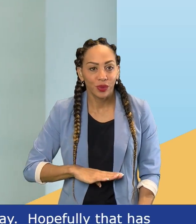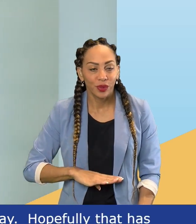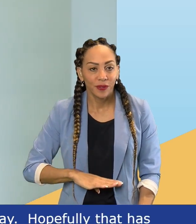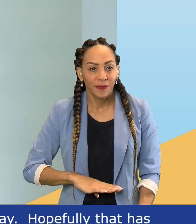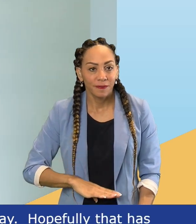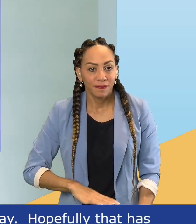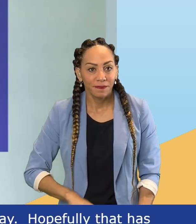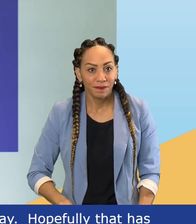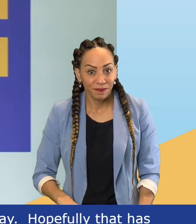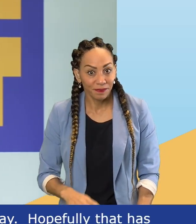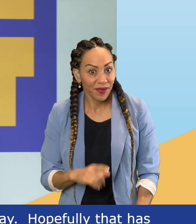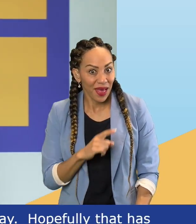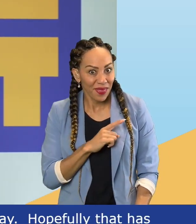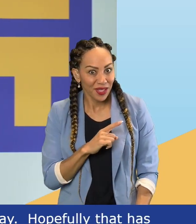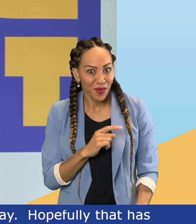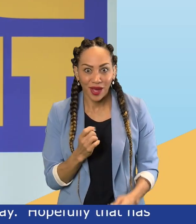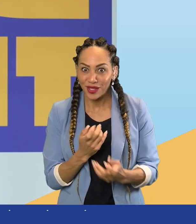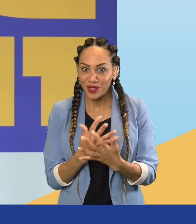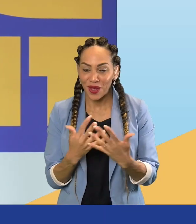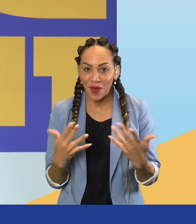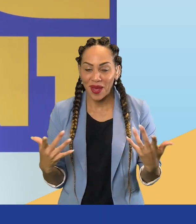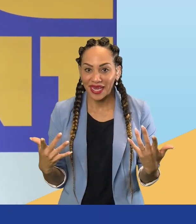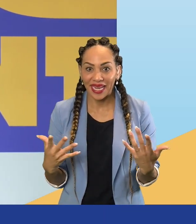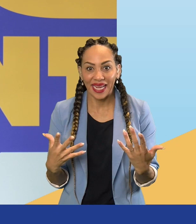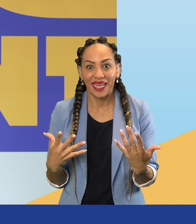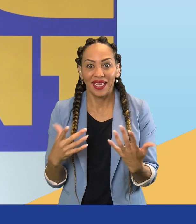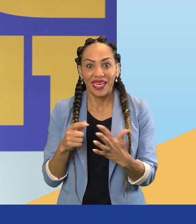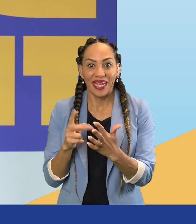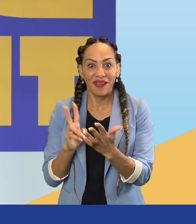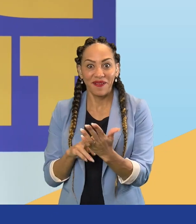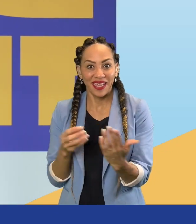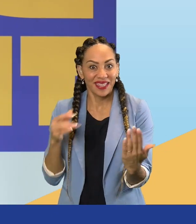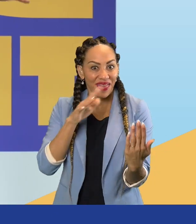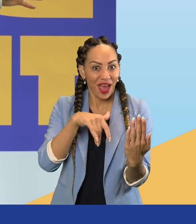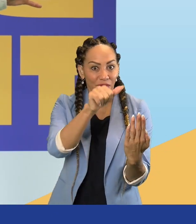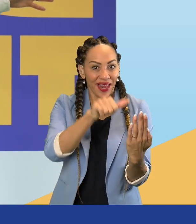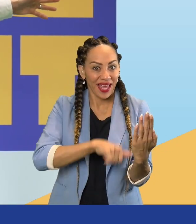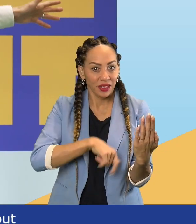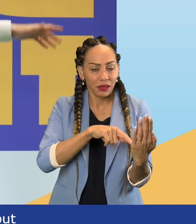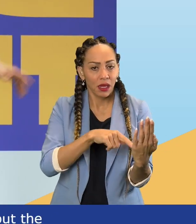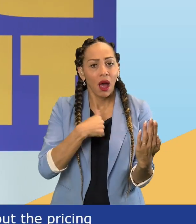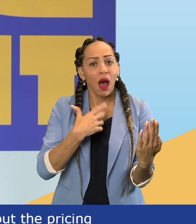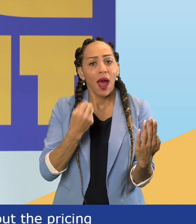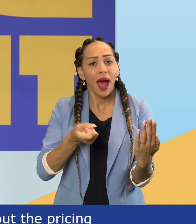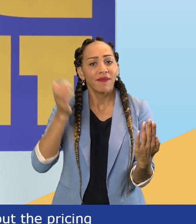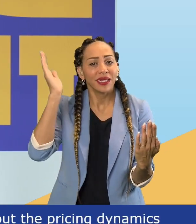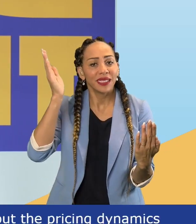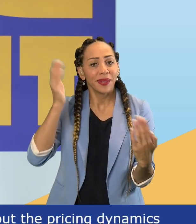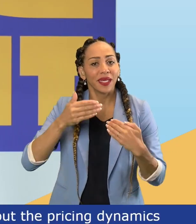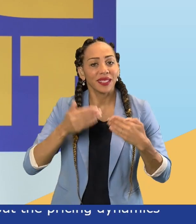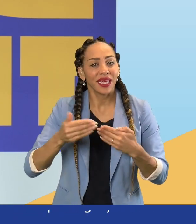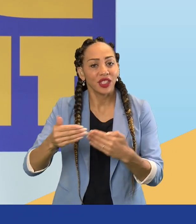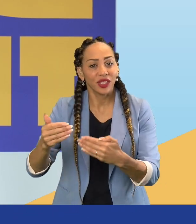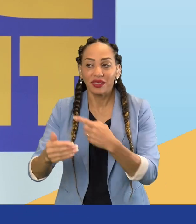list and maybe some of the information behind the pricing dynamics at play. I've got a speaker session now and an interview with Mark on the stage,